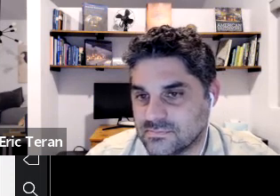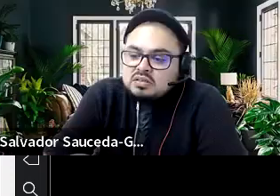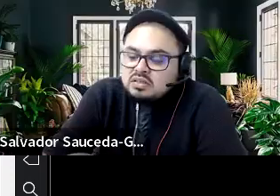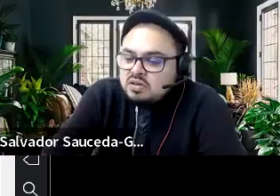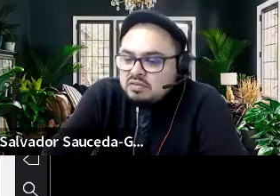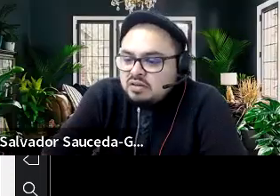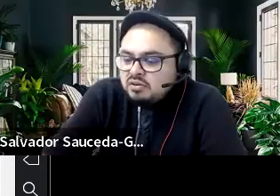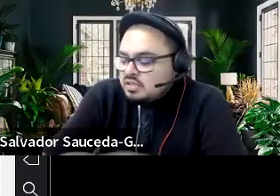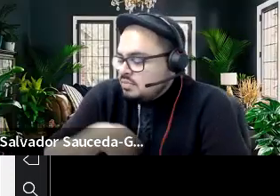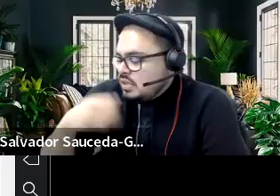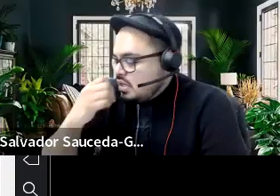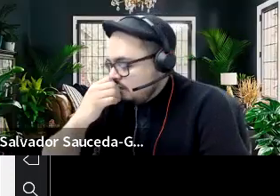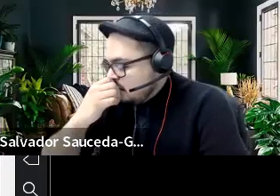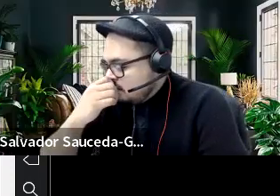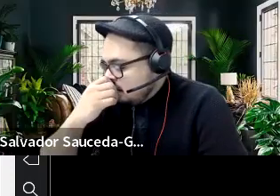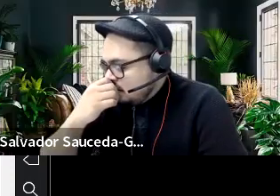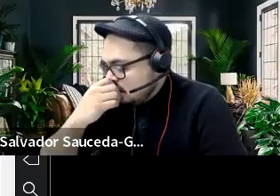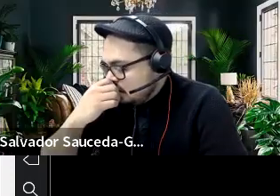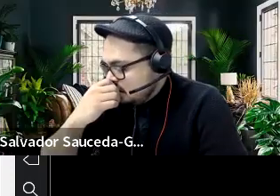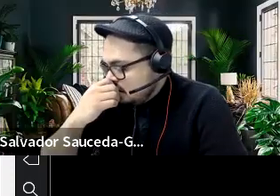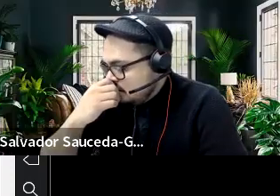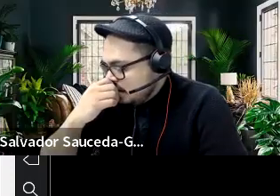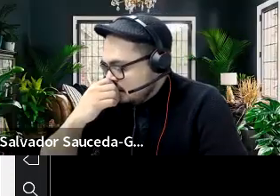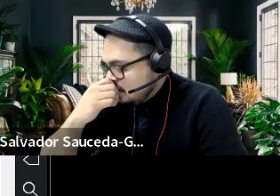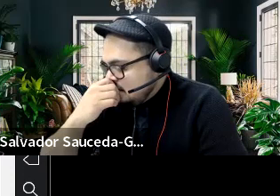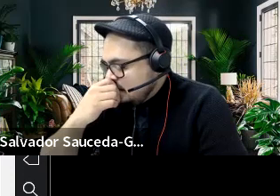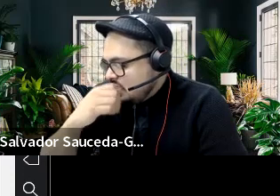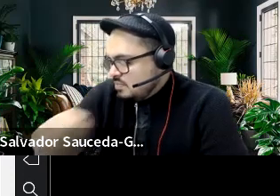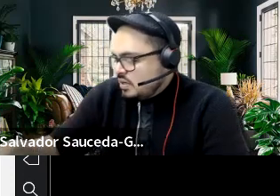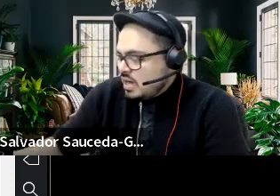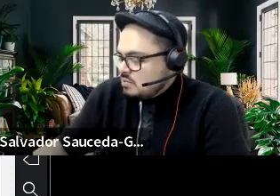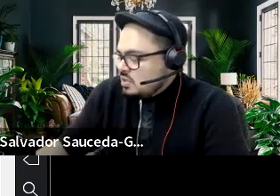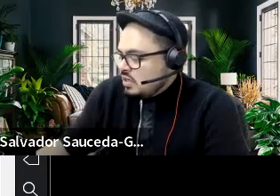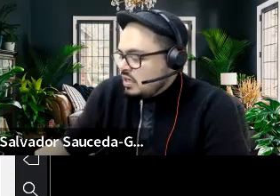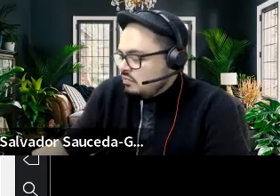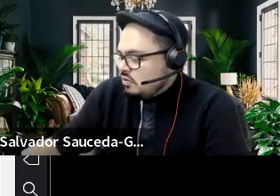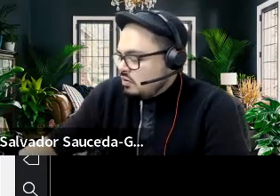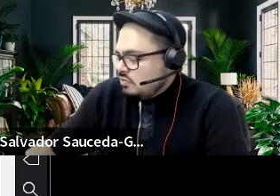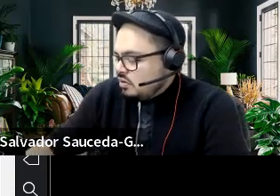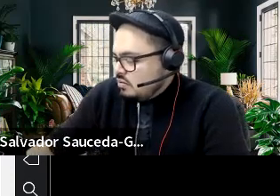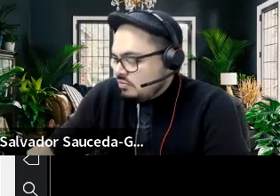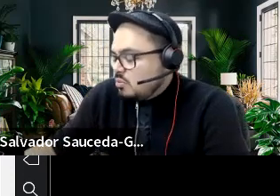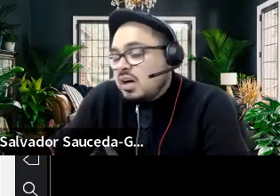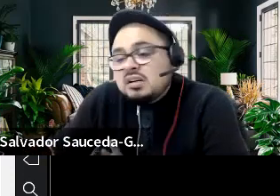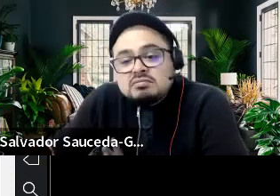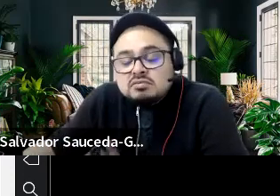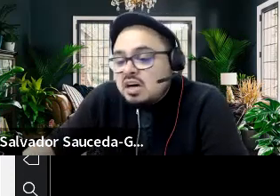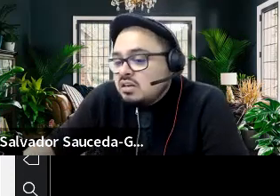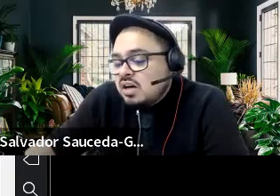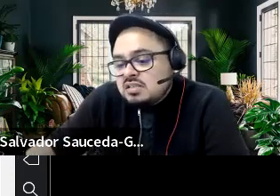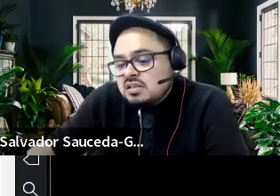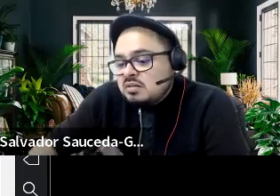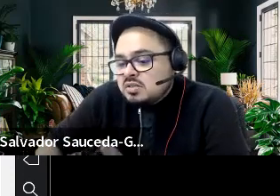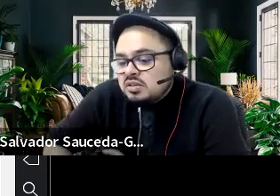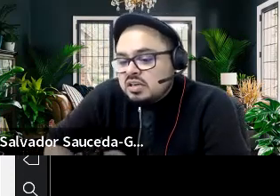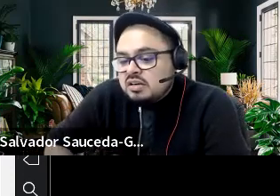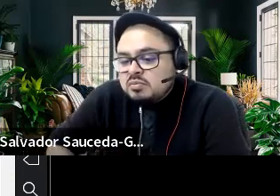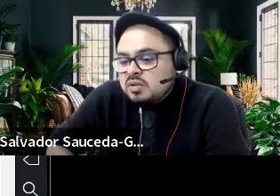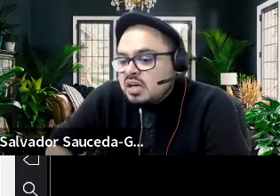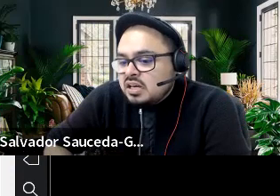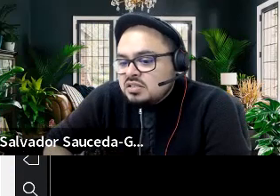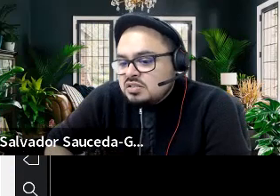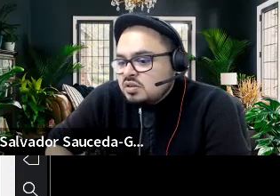I mean, Yeah, you I'm- have that right to Go make that investment and it makes entire sense, but I'm just looking out for the block. Honest to God, I'm just